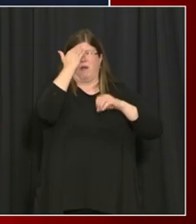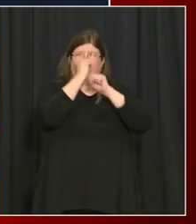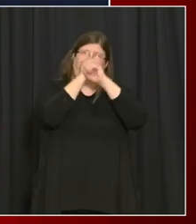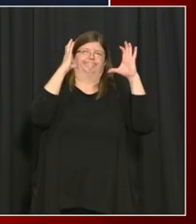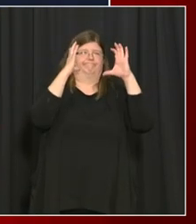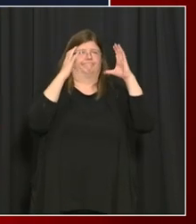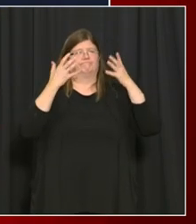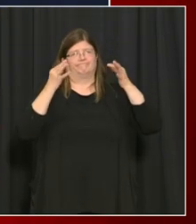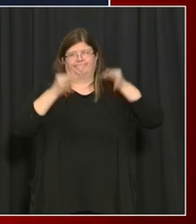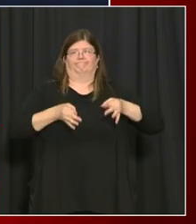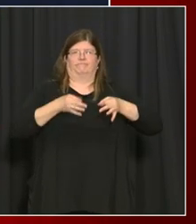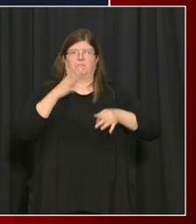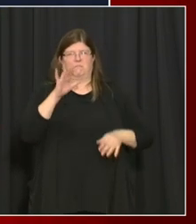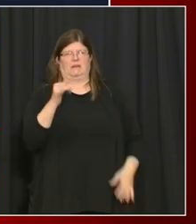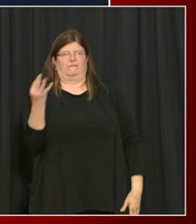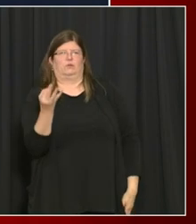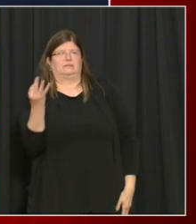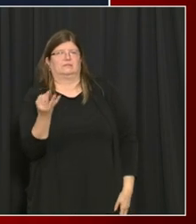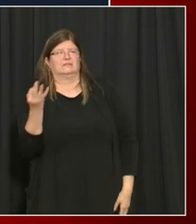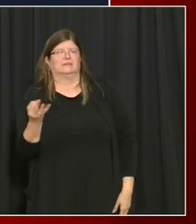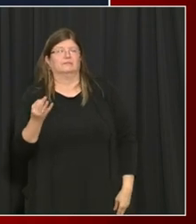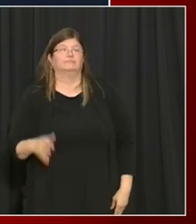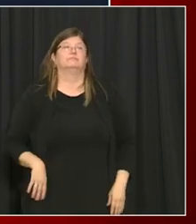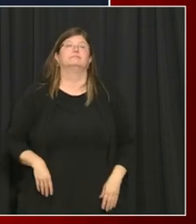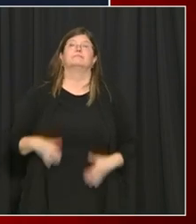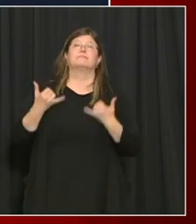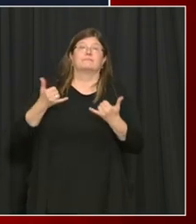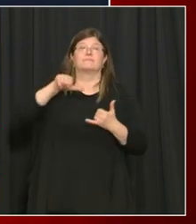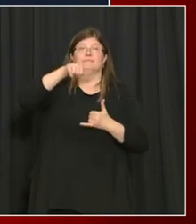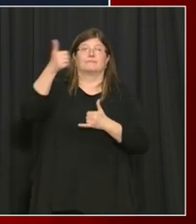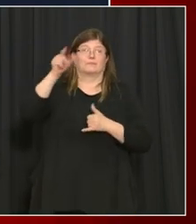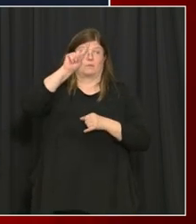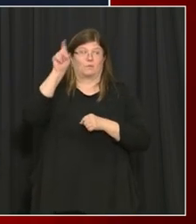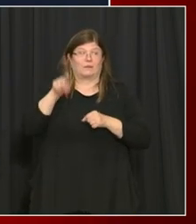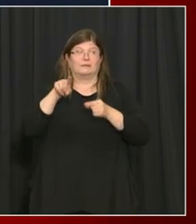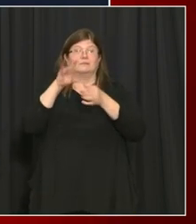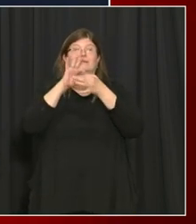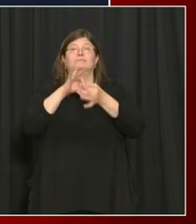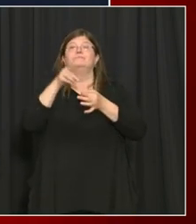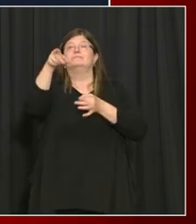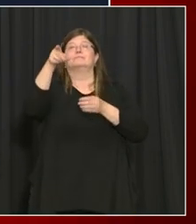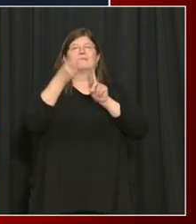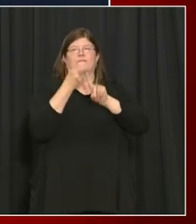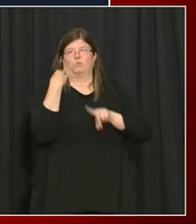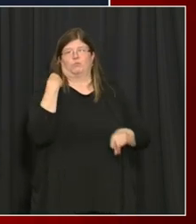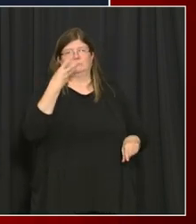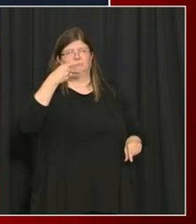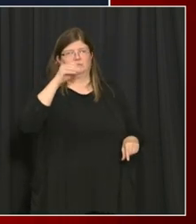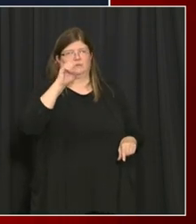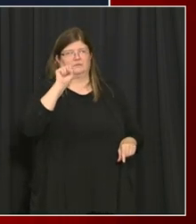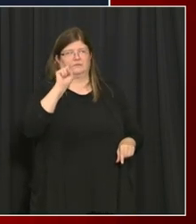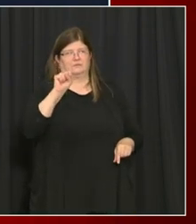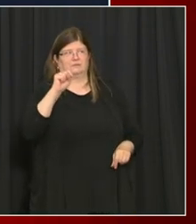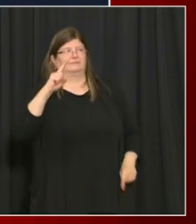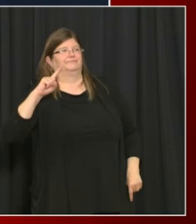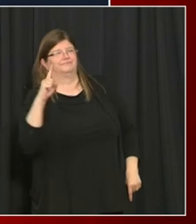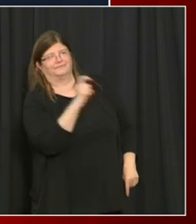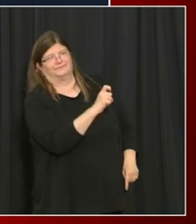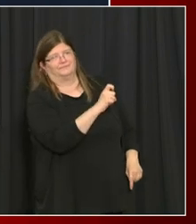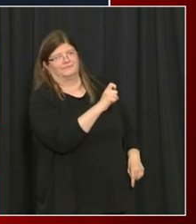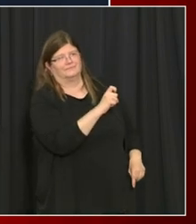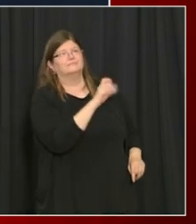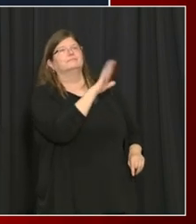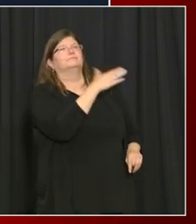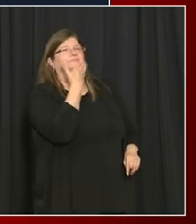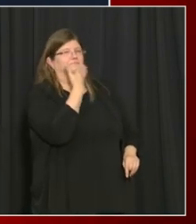Julie from the Washington Post. Julie? Hi. Yes, thank you, Mayor. I wanted